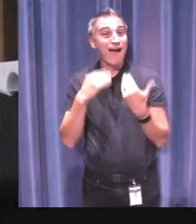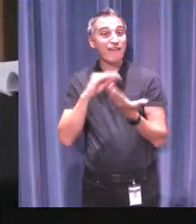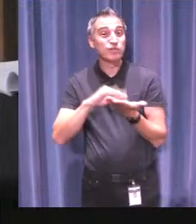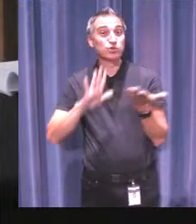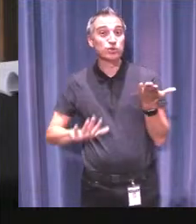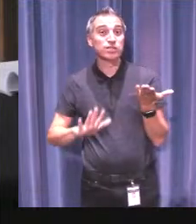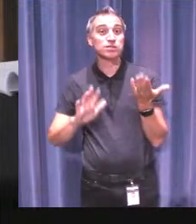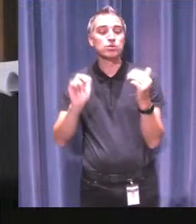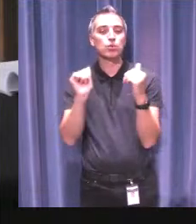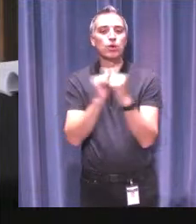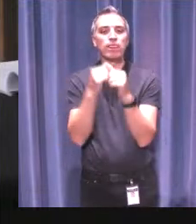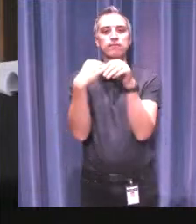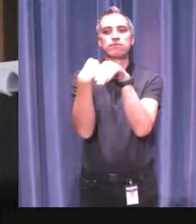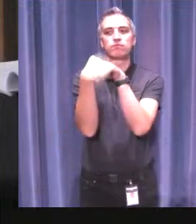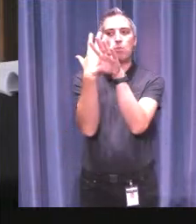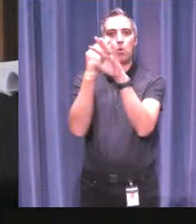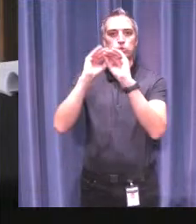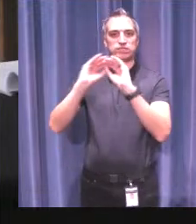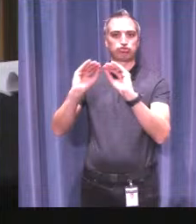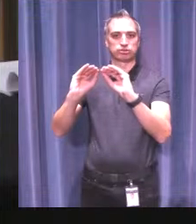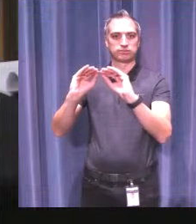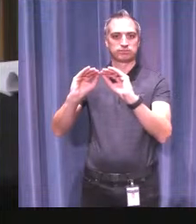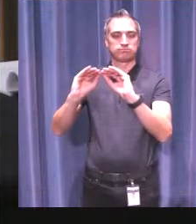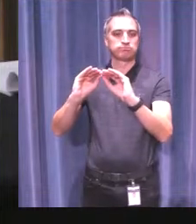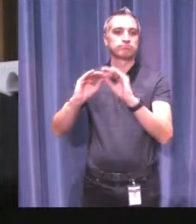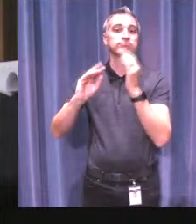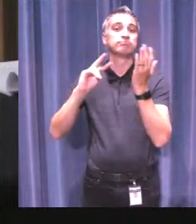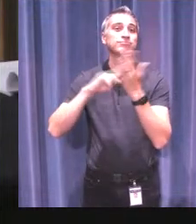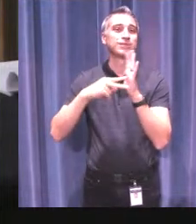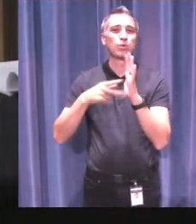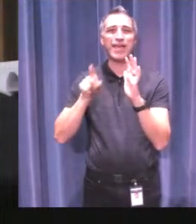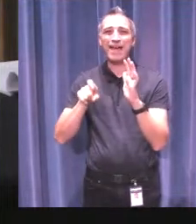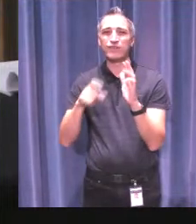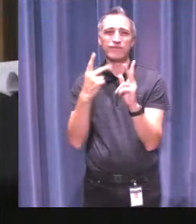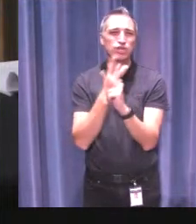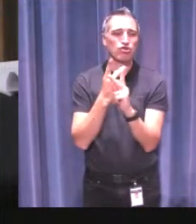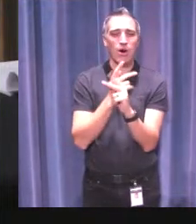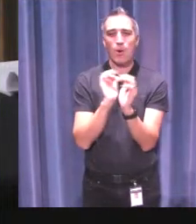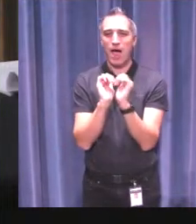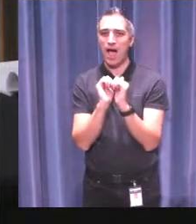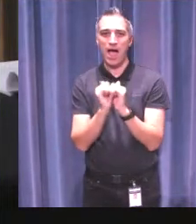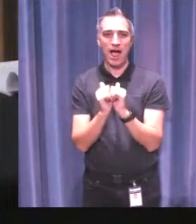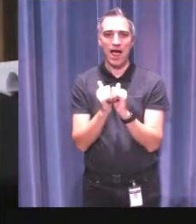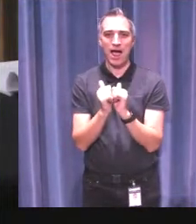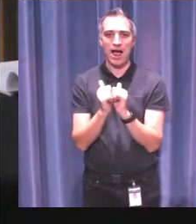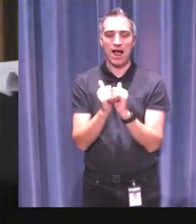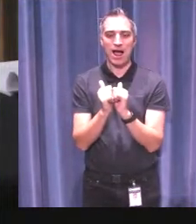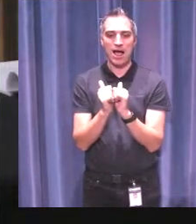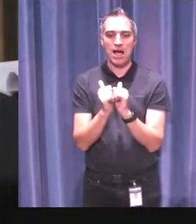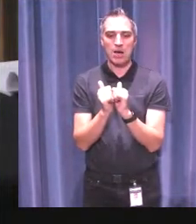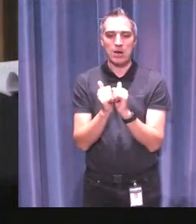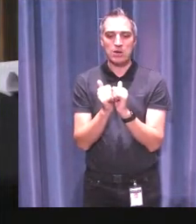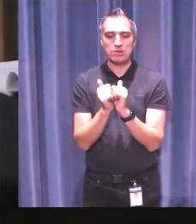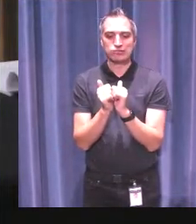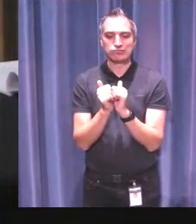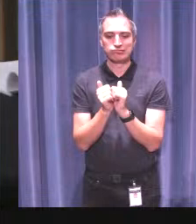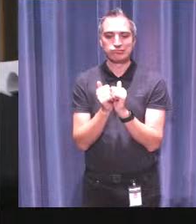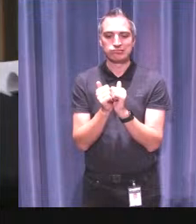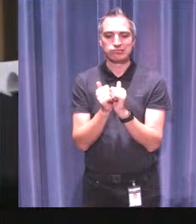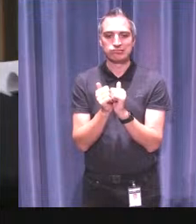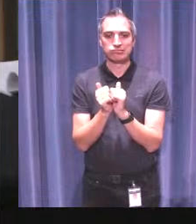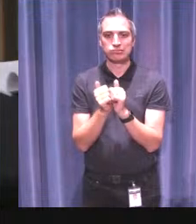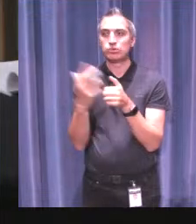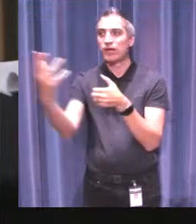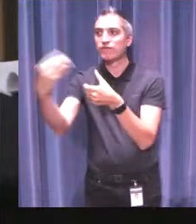doing remote teaching with. So we have to find a way to engage the greater